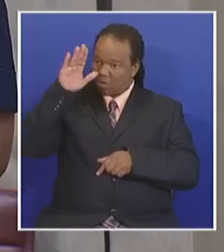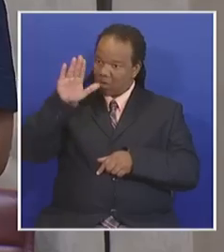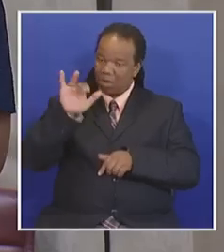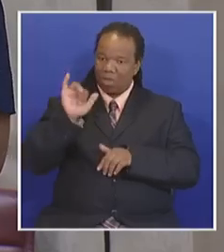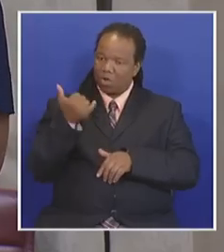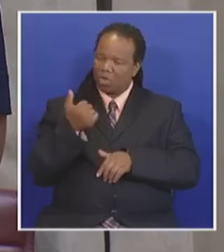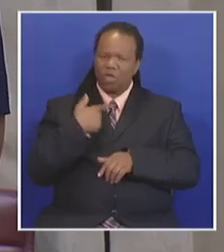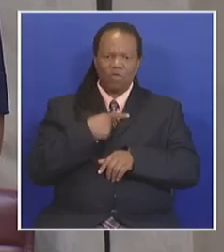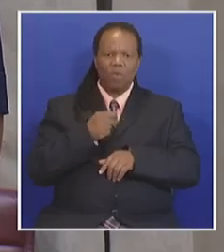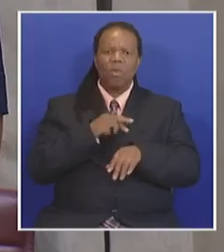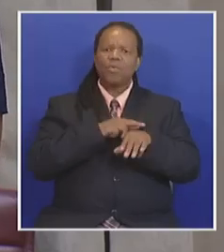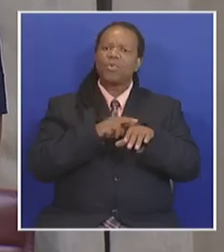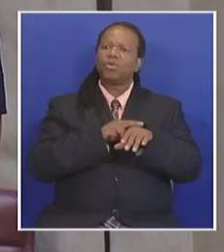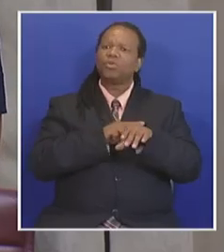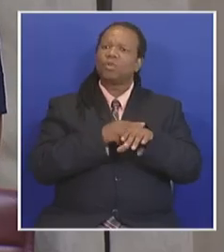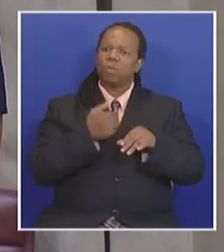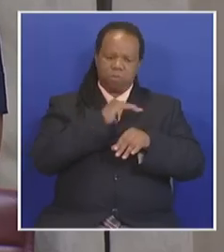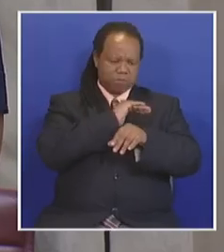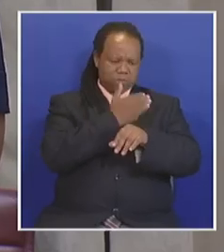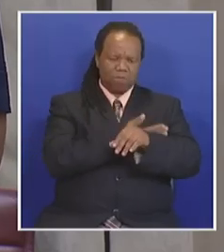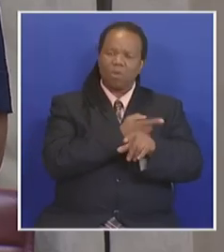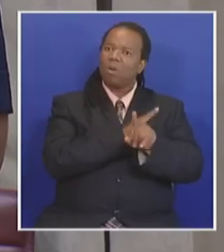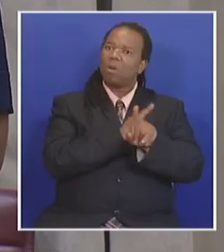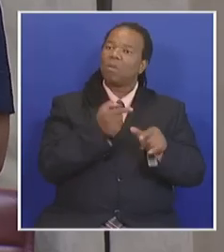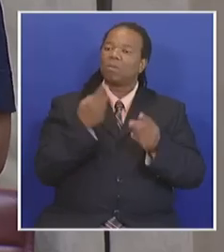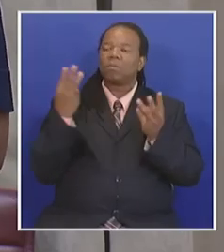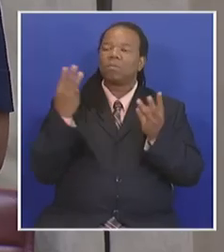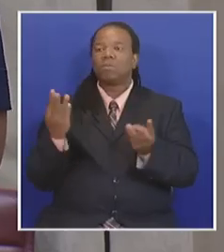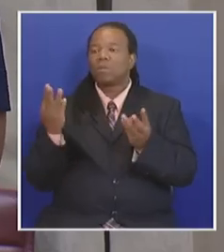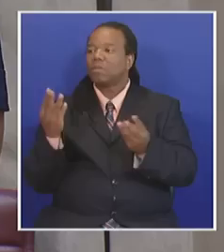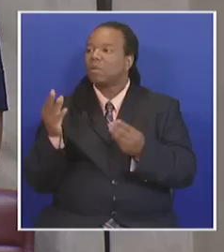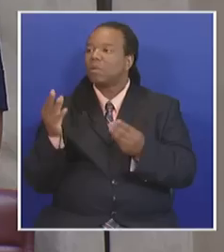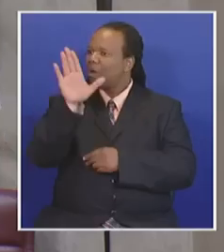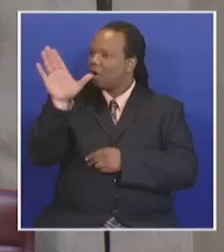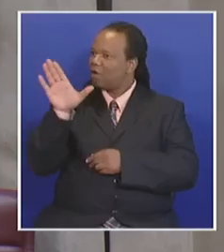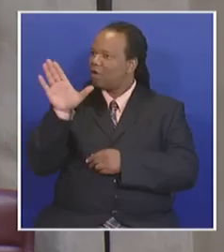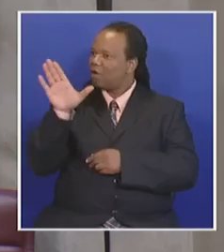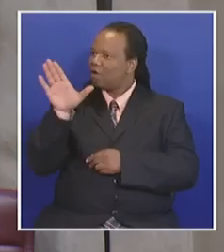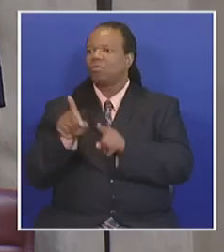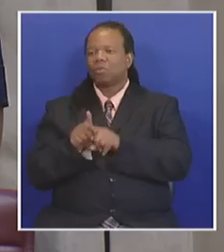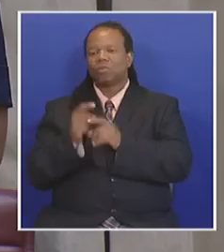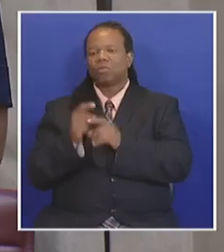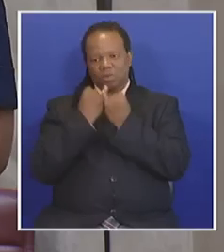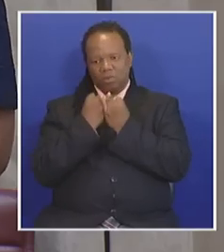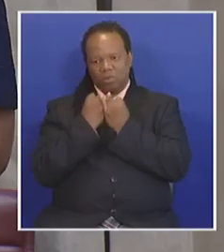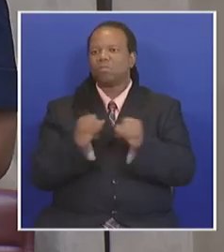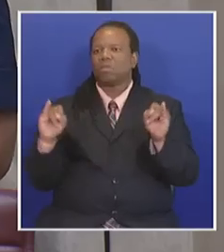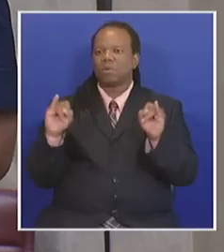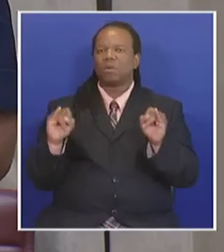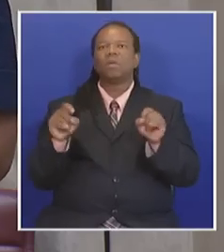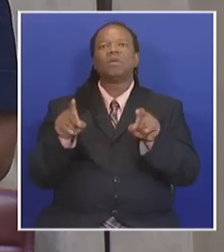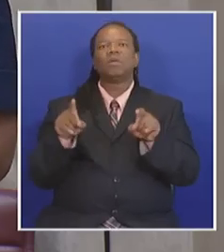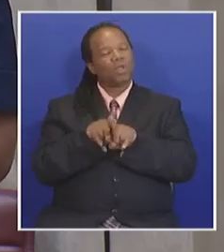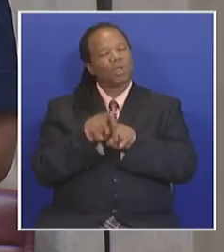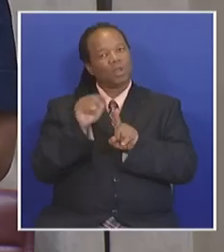tyranny, but triumph of aspiration of our continent for its total emancipation. That inauguration, Honorable